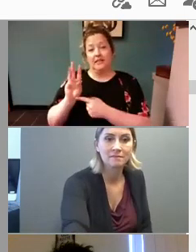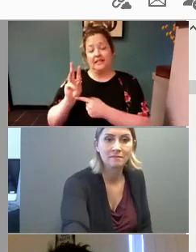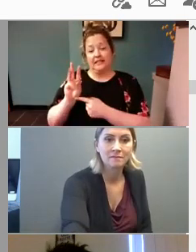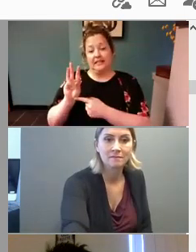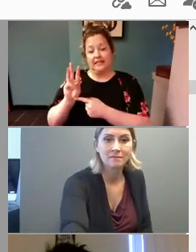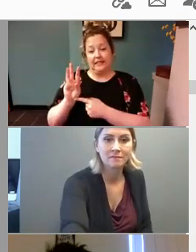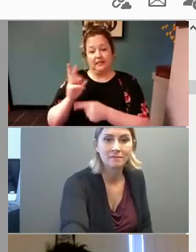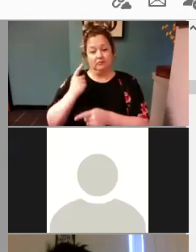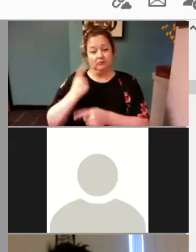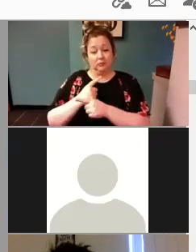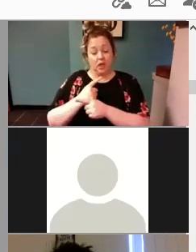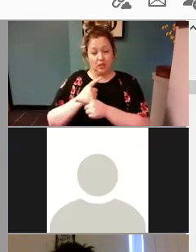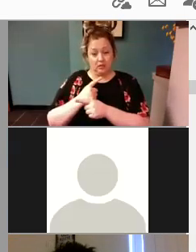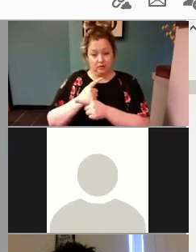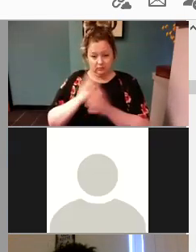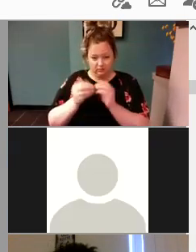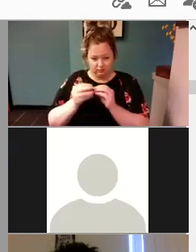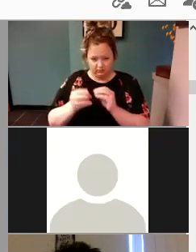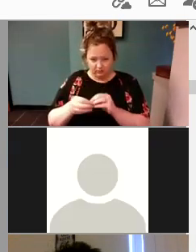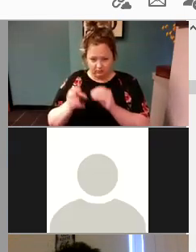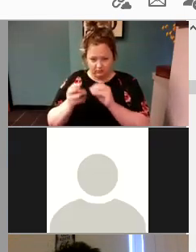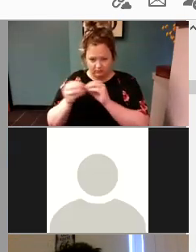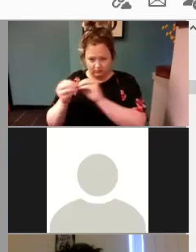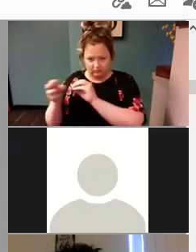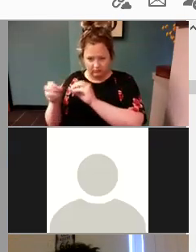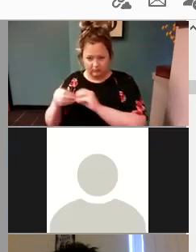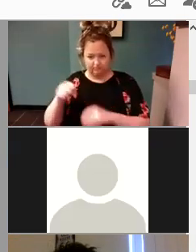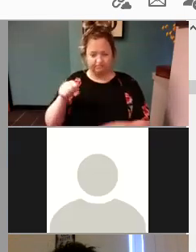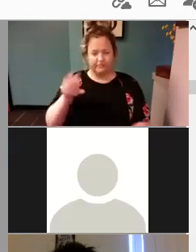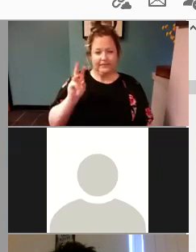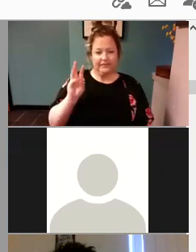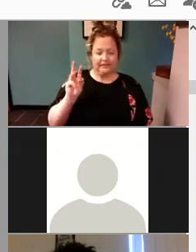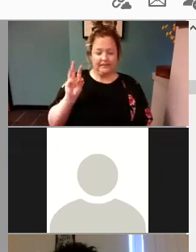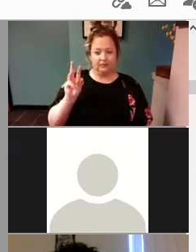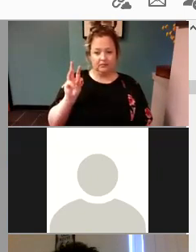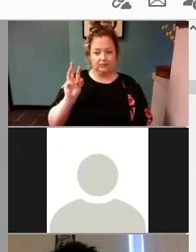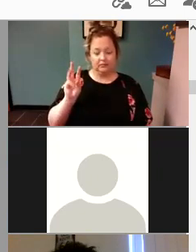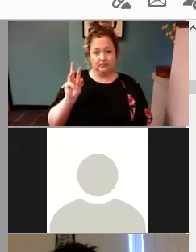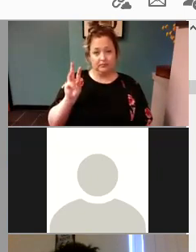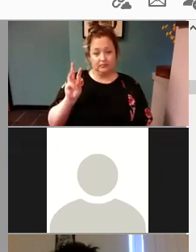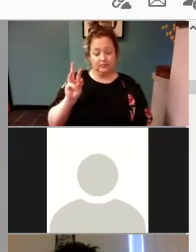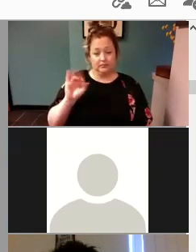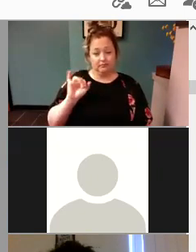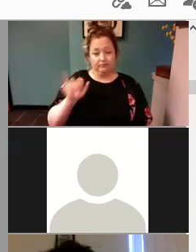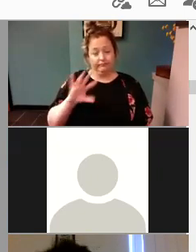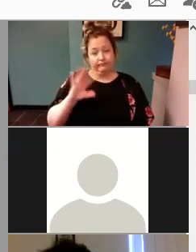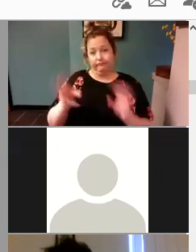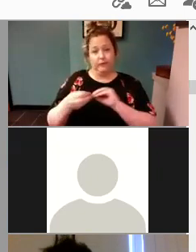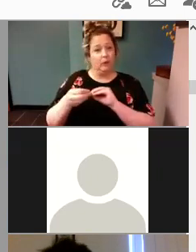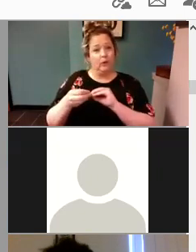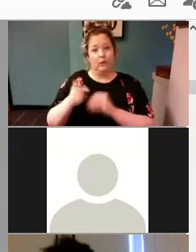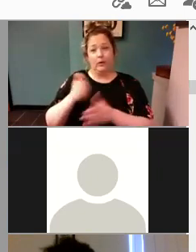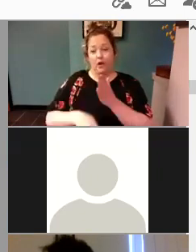3, 3 plus 4, 7, 7 plus 4, 11, 11 plus 5, 16. So that is the total cost that I got for this particular minimum spanning